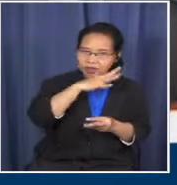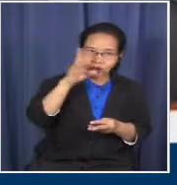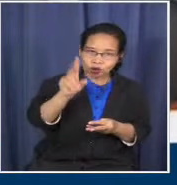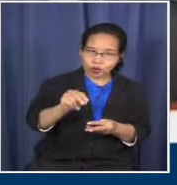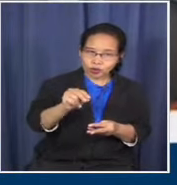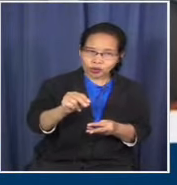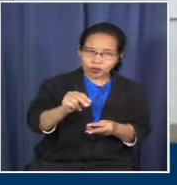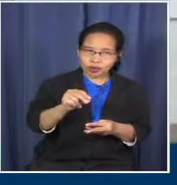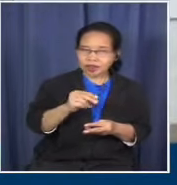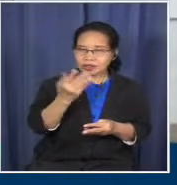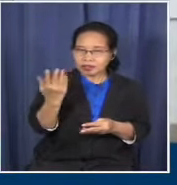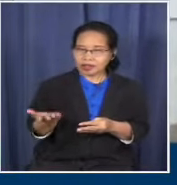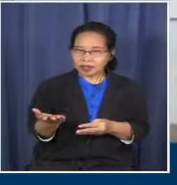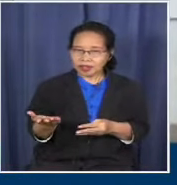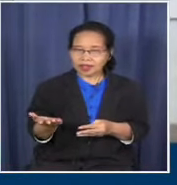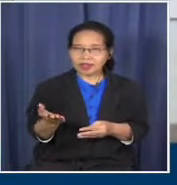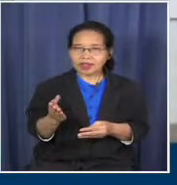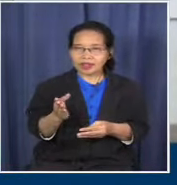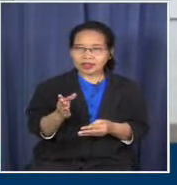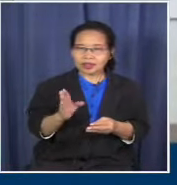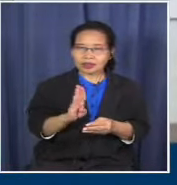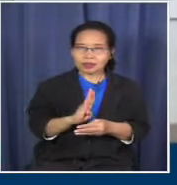a cover-up or an invention. No.